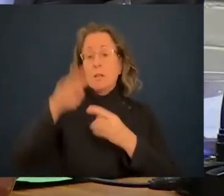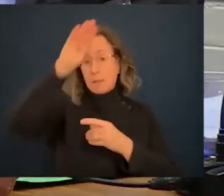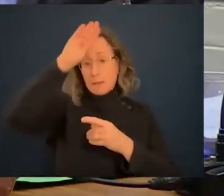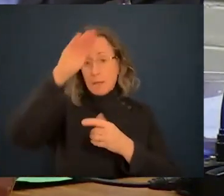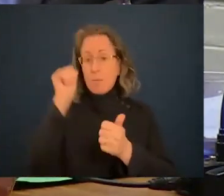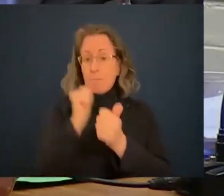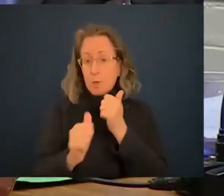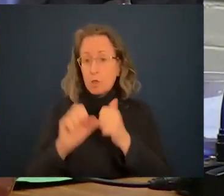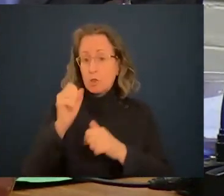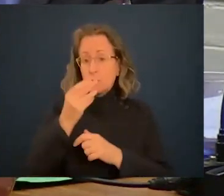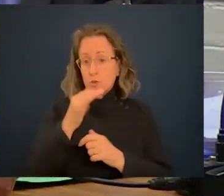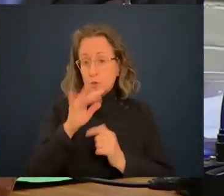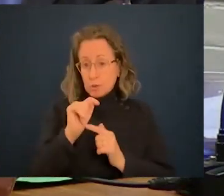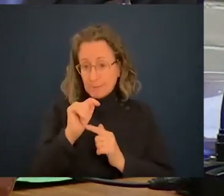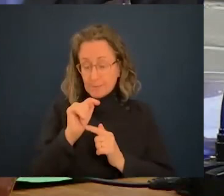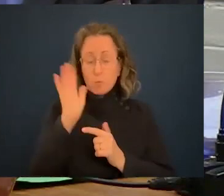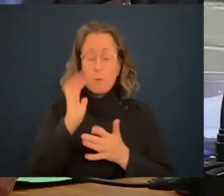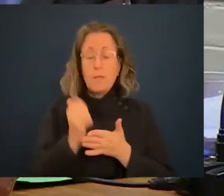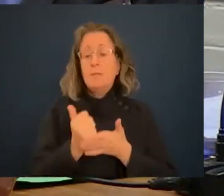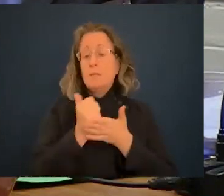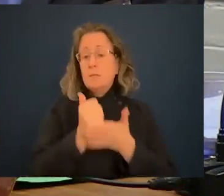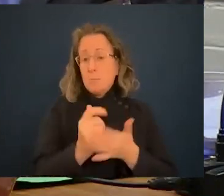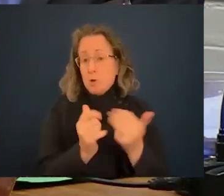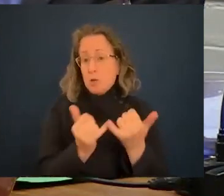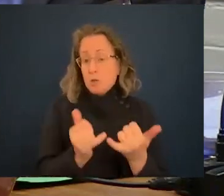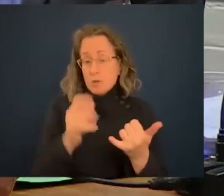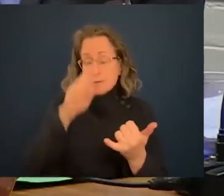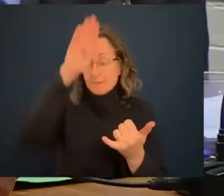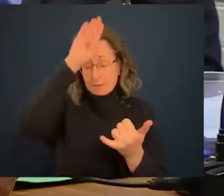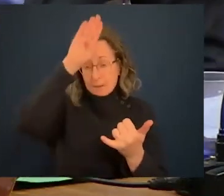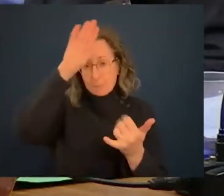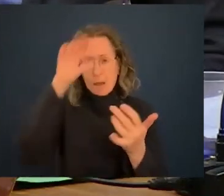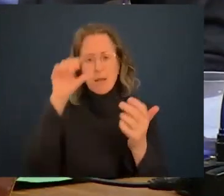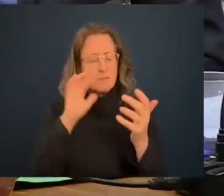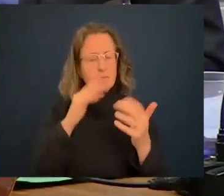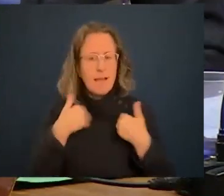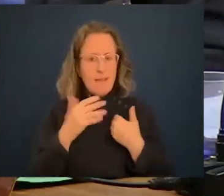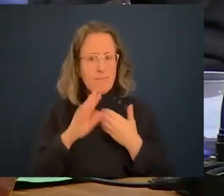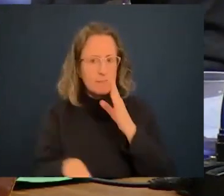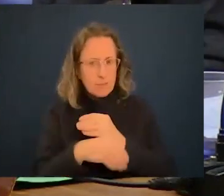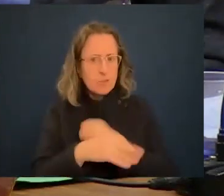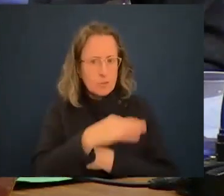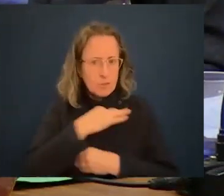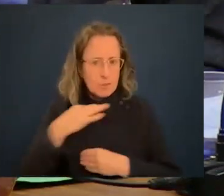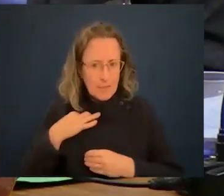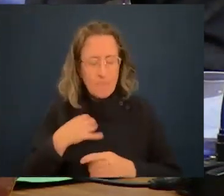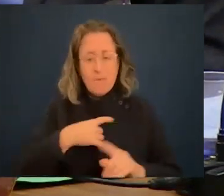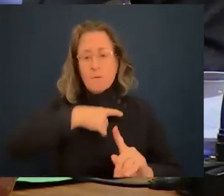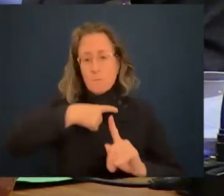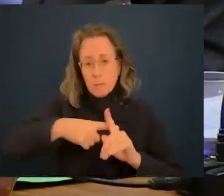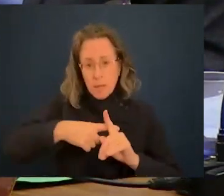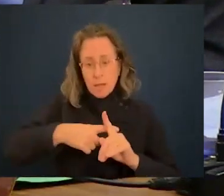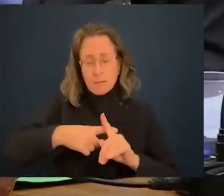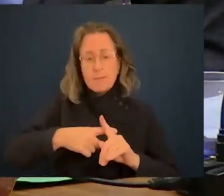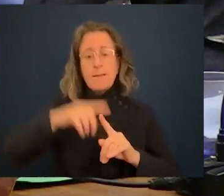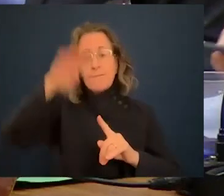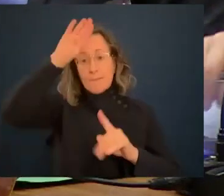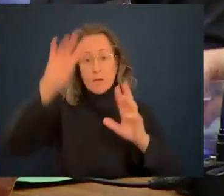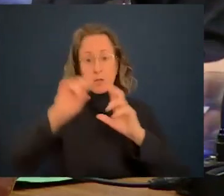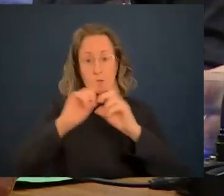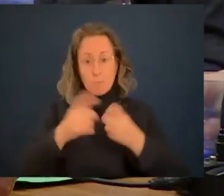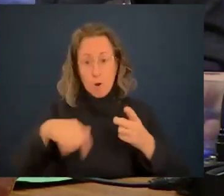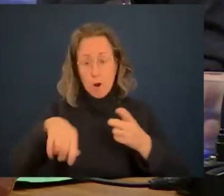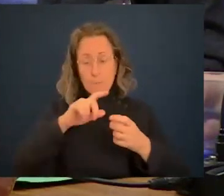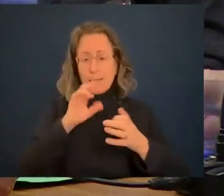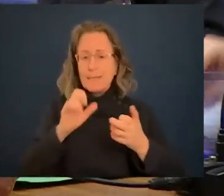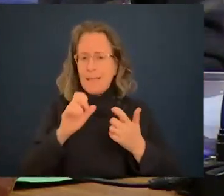would support current firefighters by giving their teams additional capacity as well as allowing the department to more consistently respond with